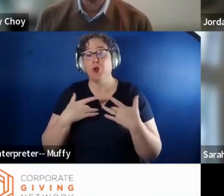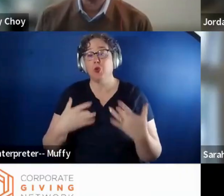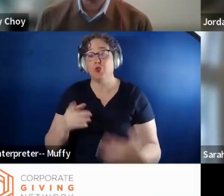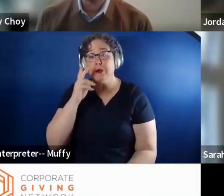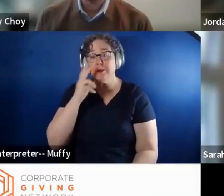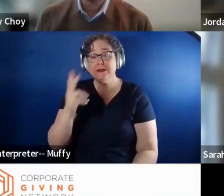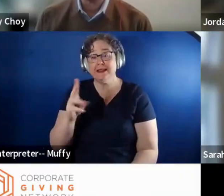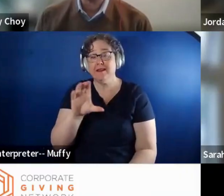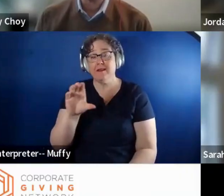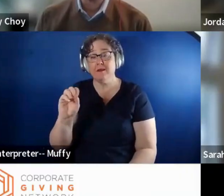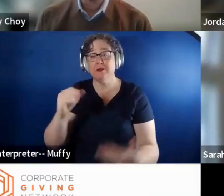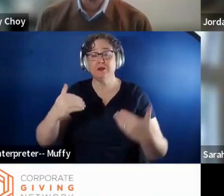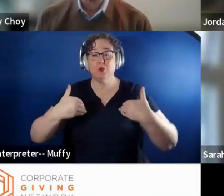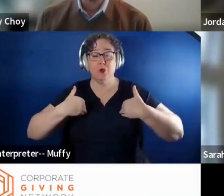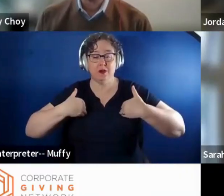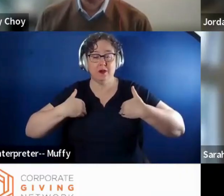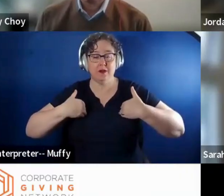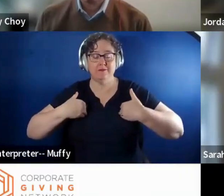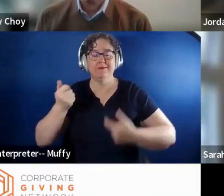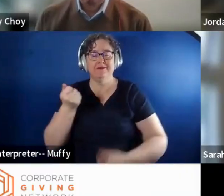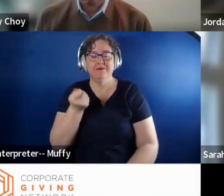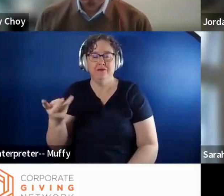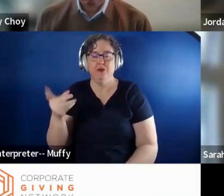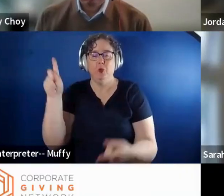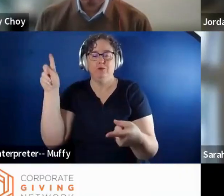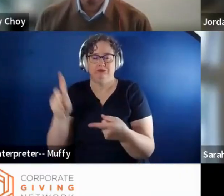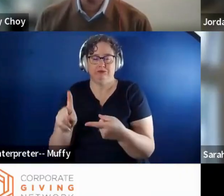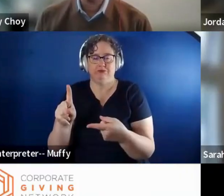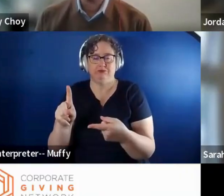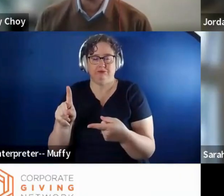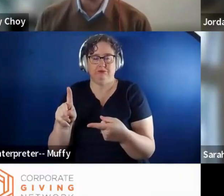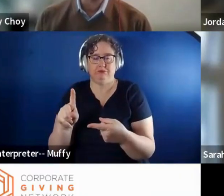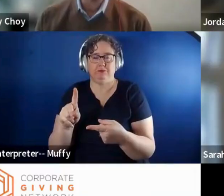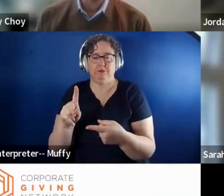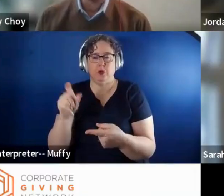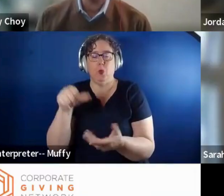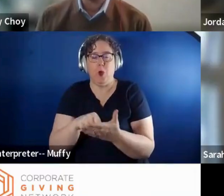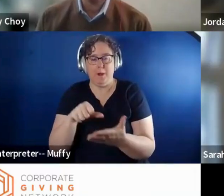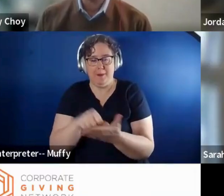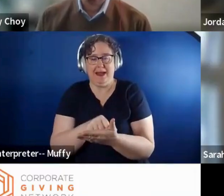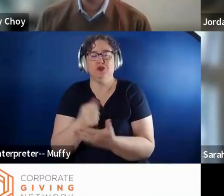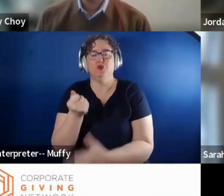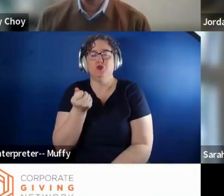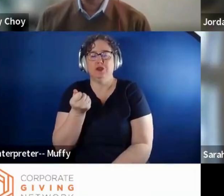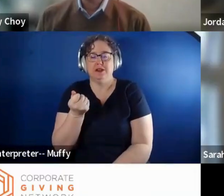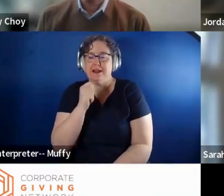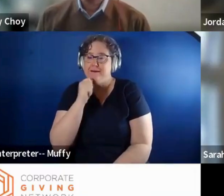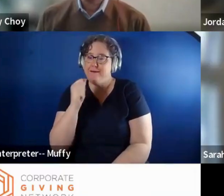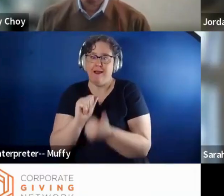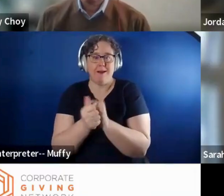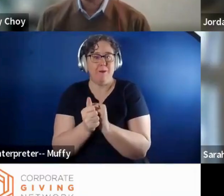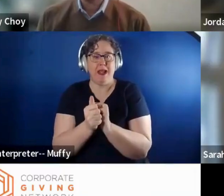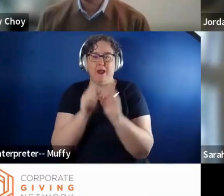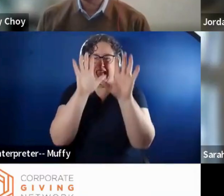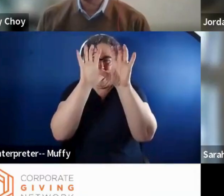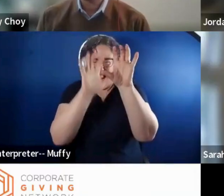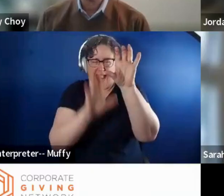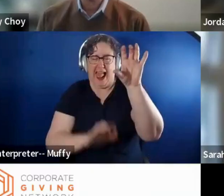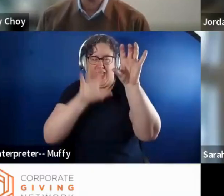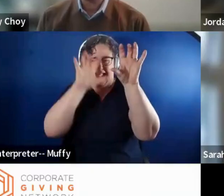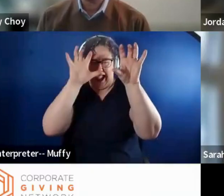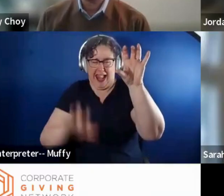want to have fewer logo. They want to be on a page with fewer logos. That to me means